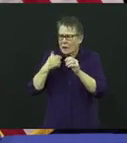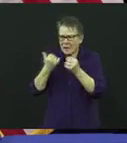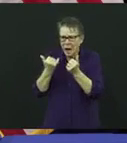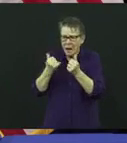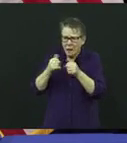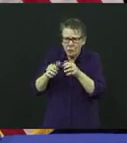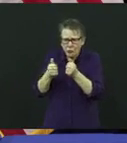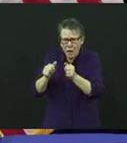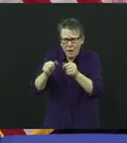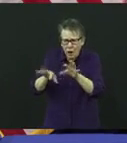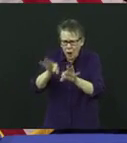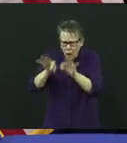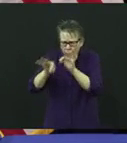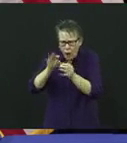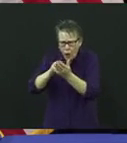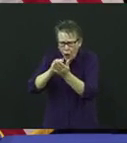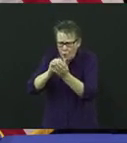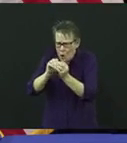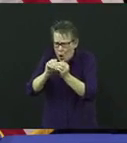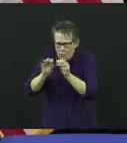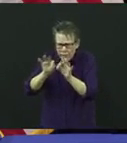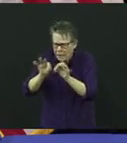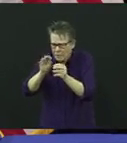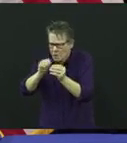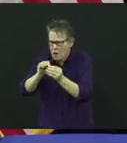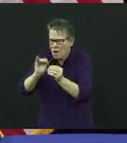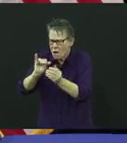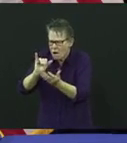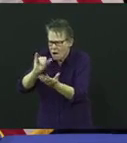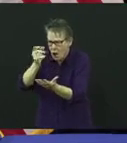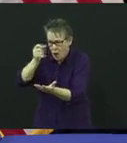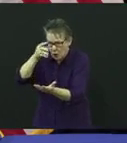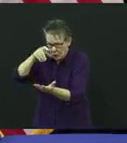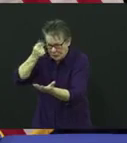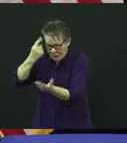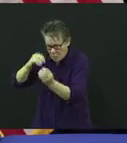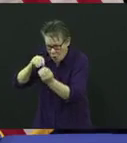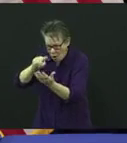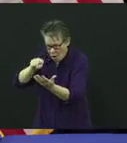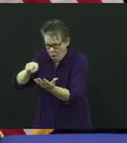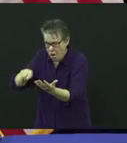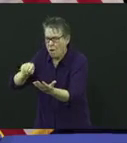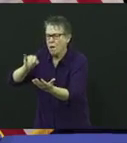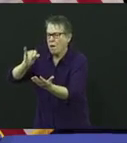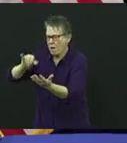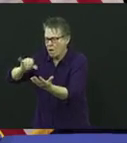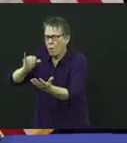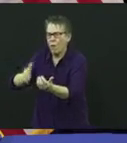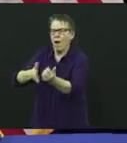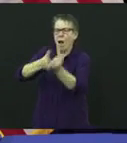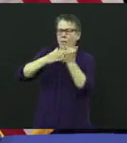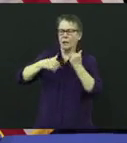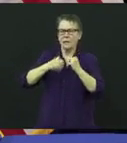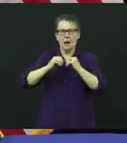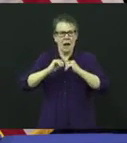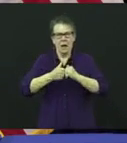Judy, and by the way, I think in terms of formal remarks, it's just Judy and me today. Pat and Dr. Lifshitz will weigh